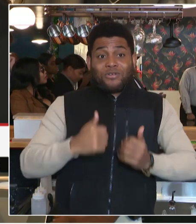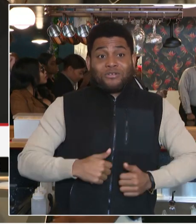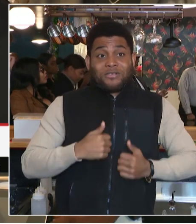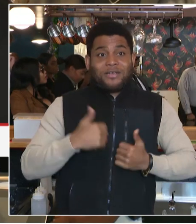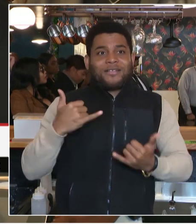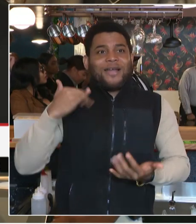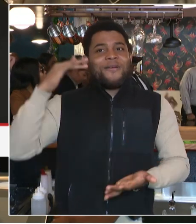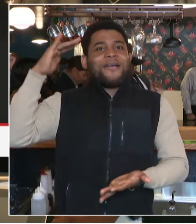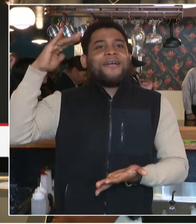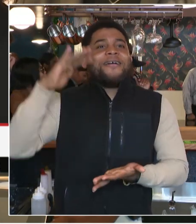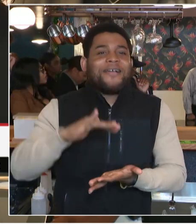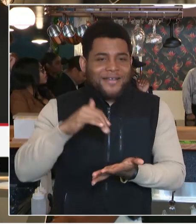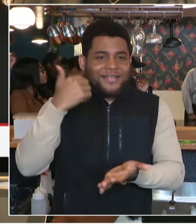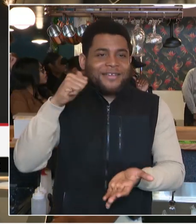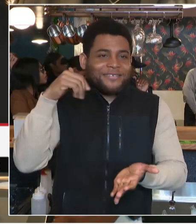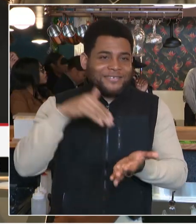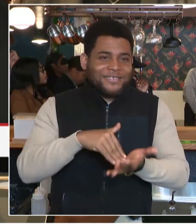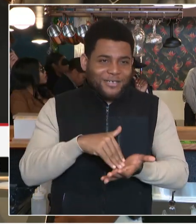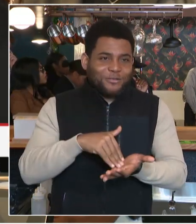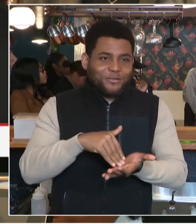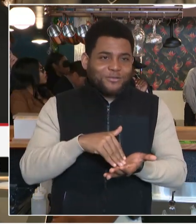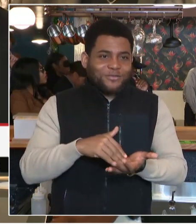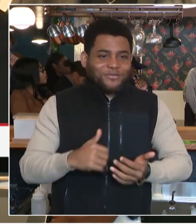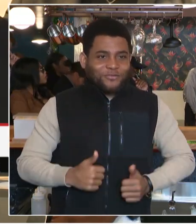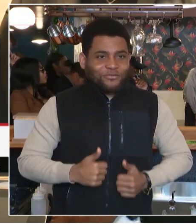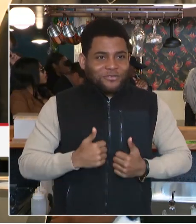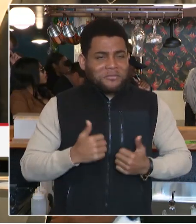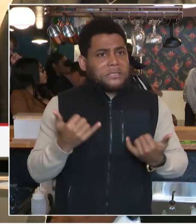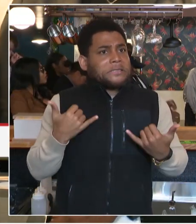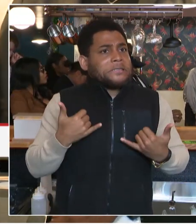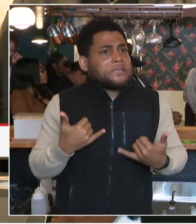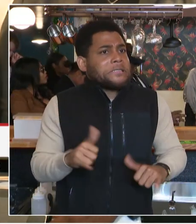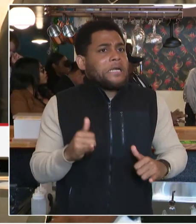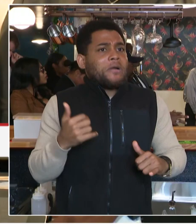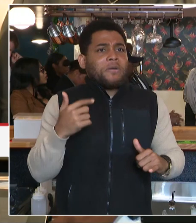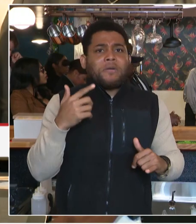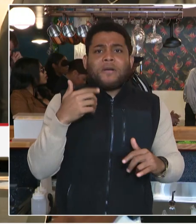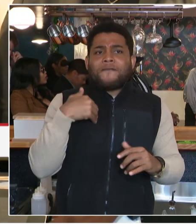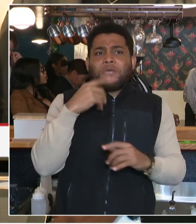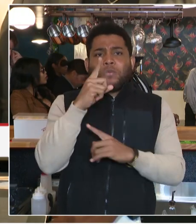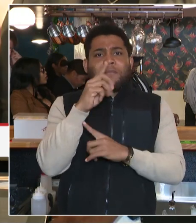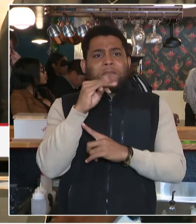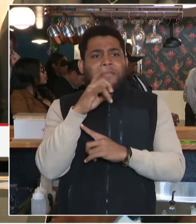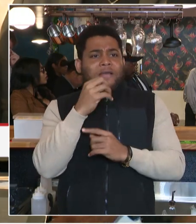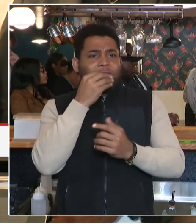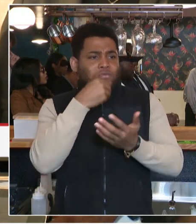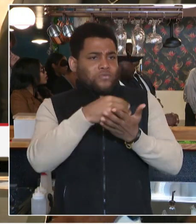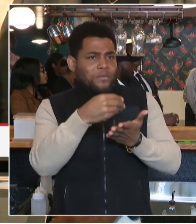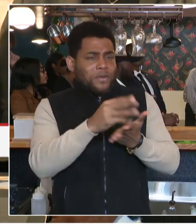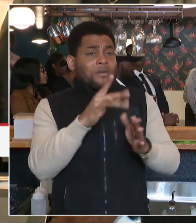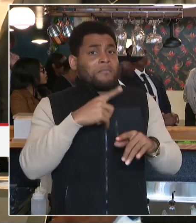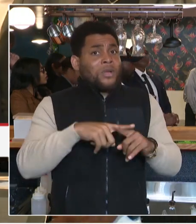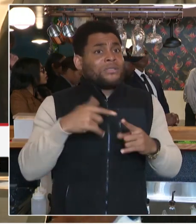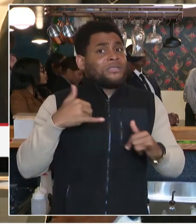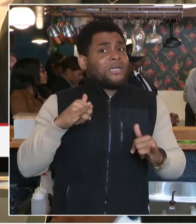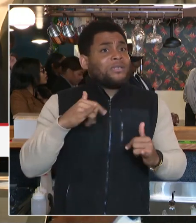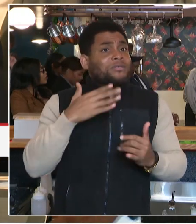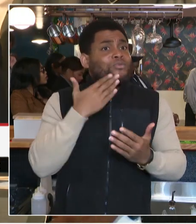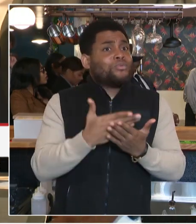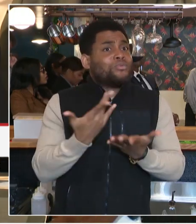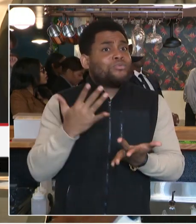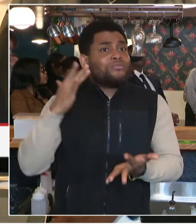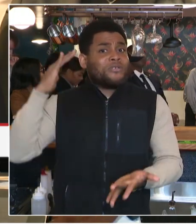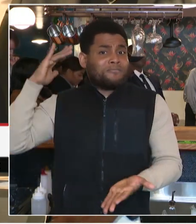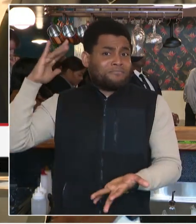river that still do not live within a mile of a grocery store. That is, what is that? That's more than